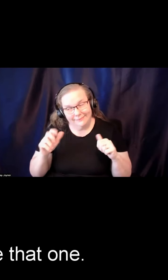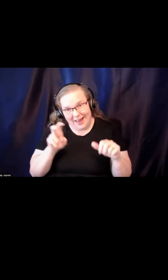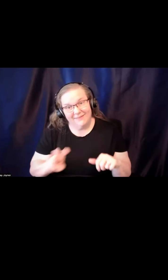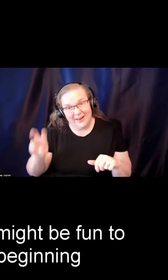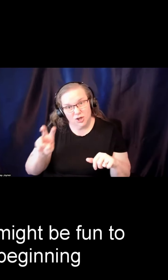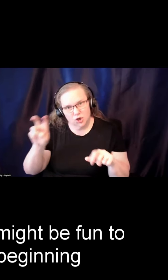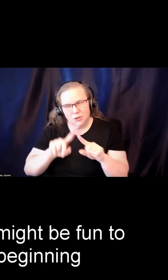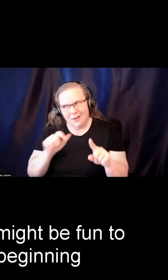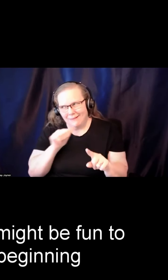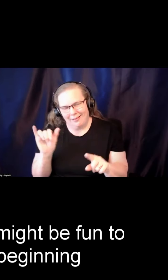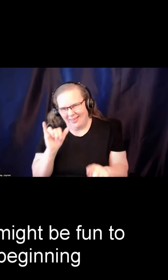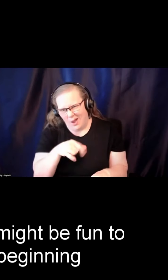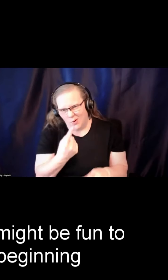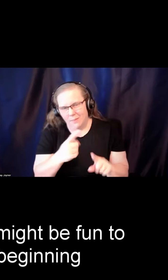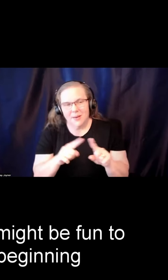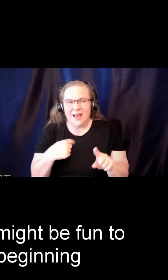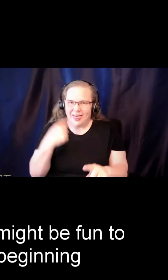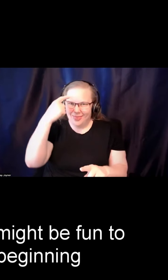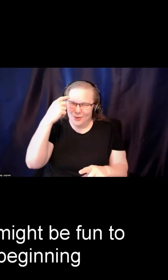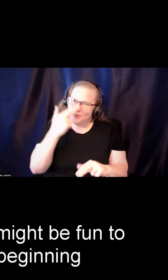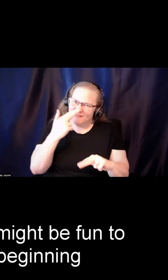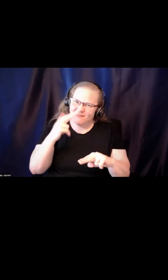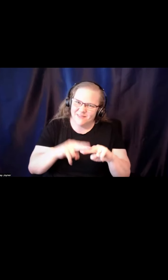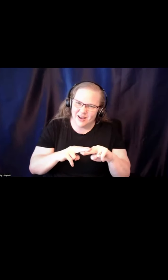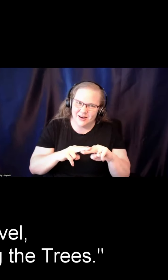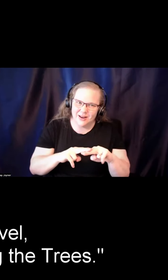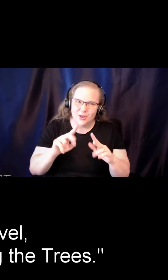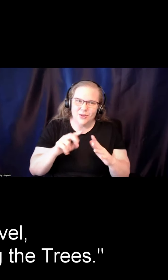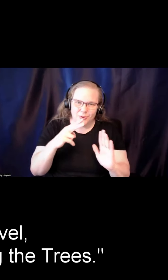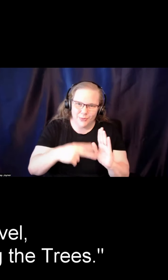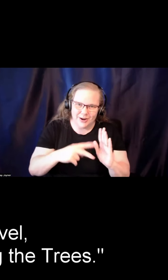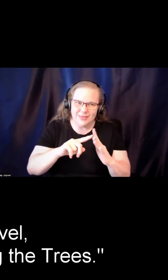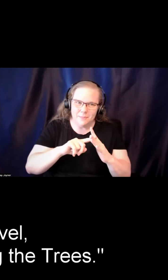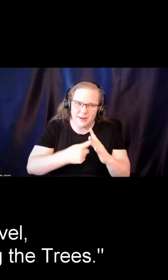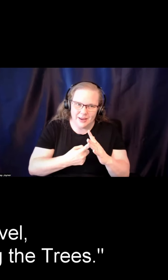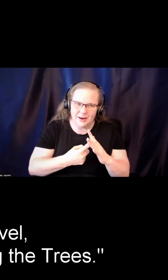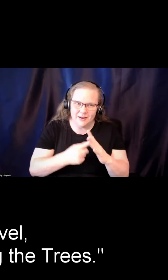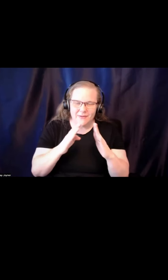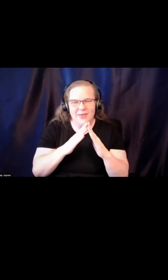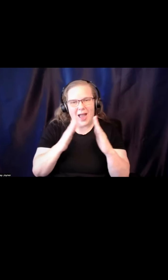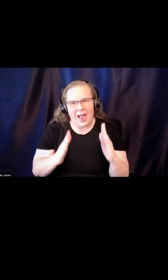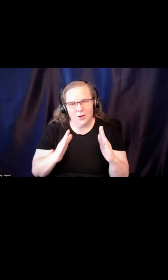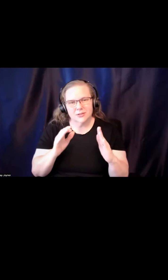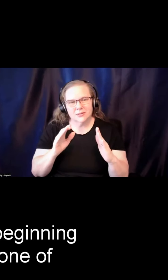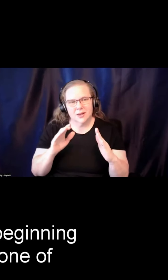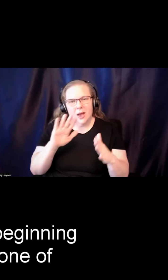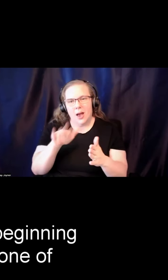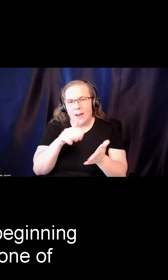that one. So I just thought it might be fun to read the very beginning of my novel, A House Among the Trees.